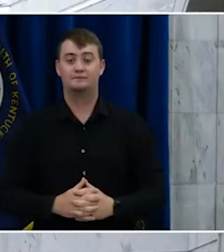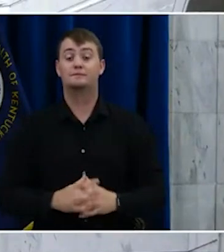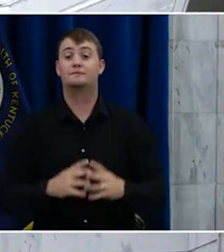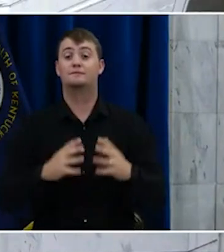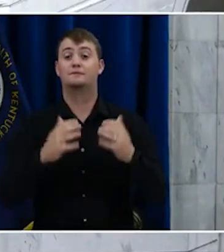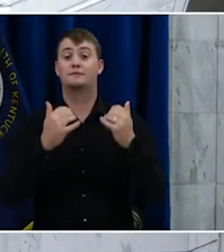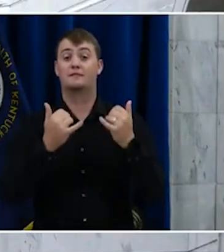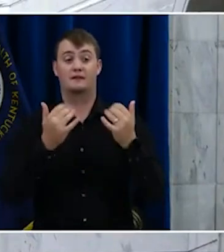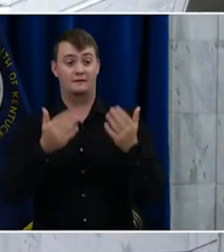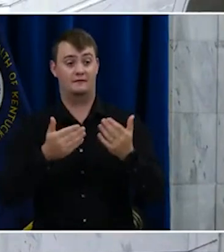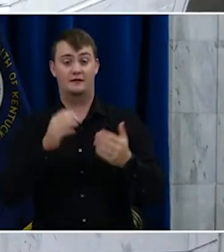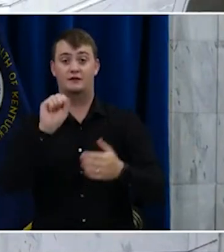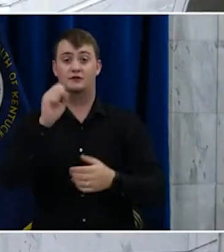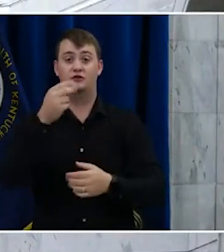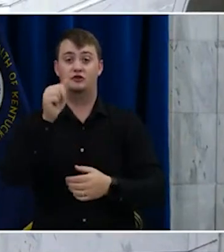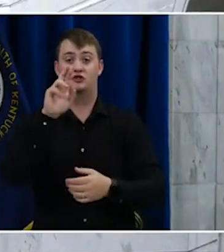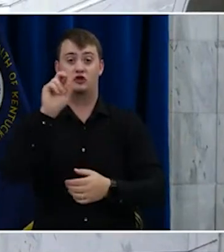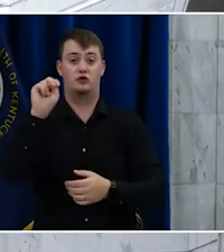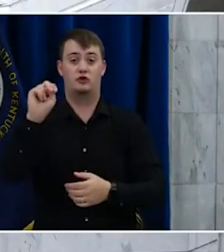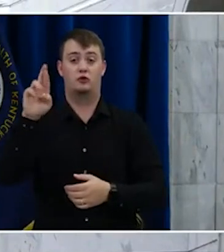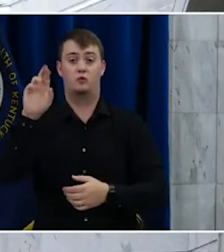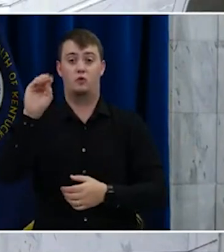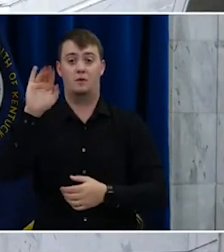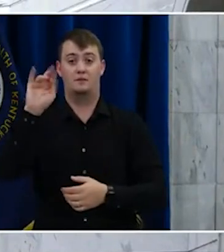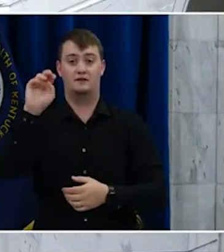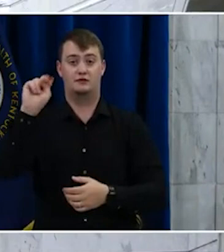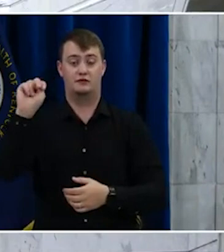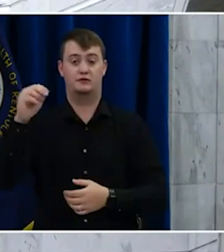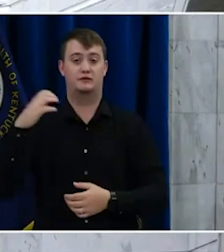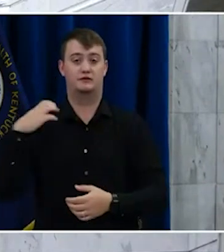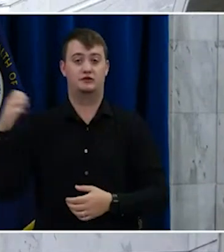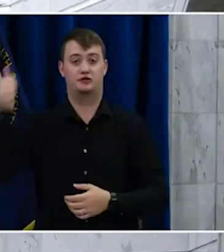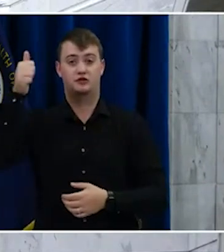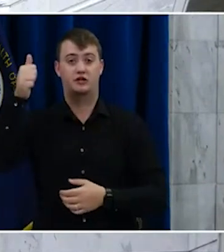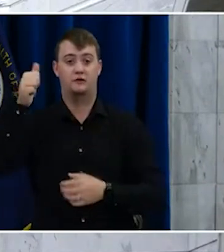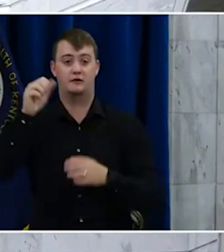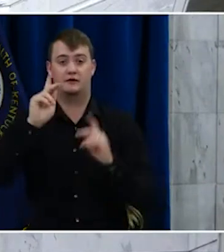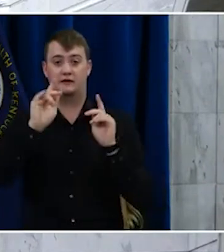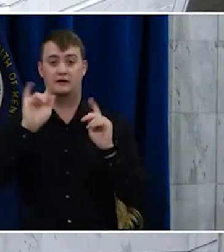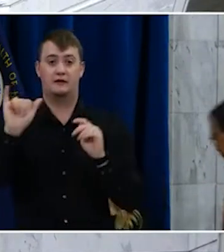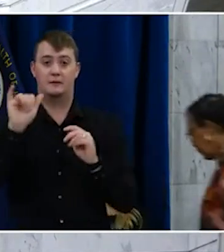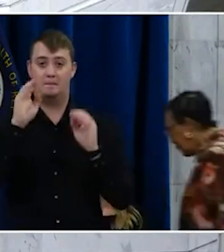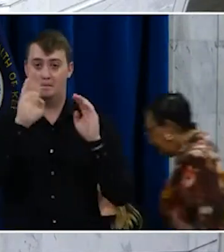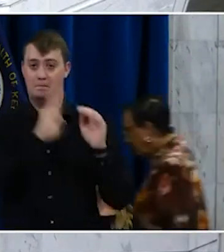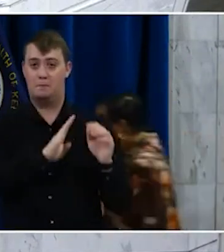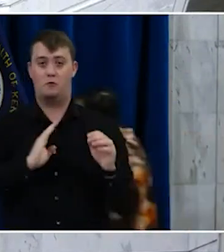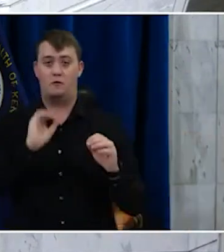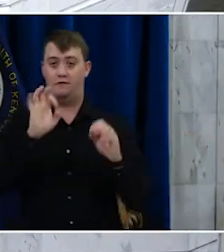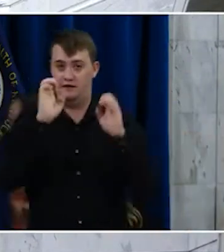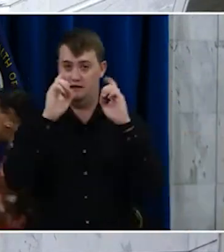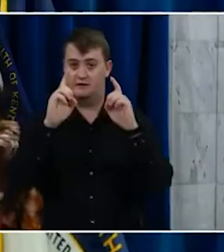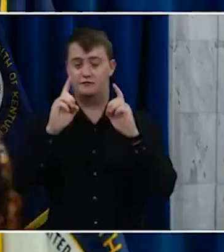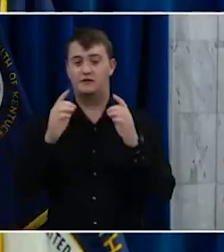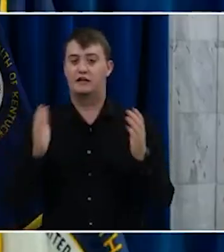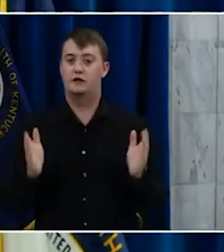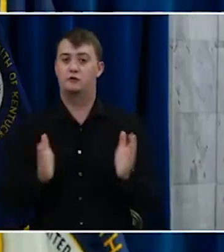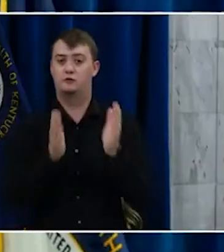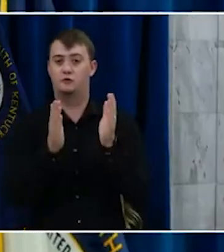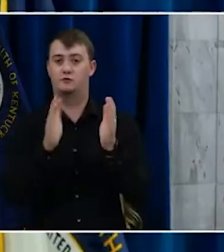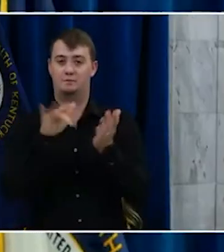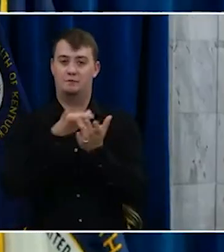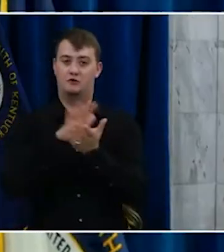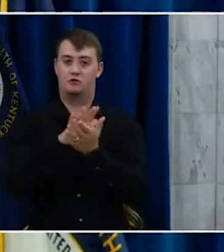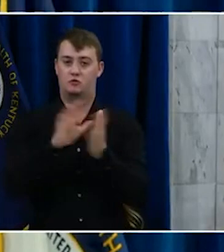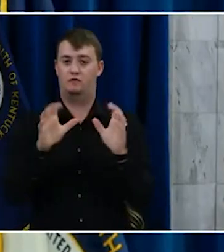I now invite Dr. Sharon Porter Robinson, Chair of the Kentucky Board of Education, to the podium to introduce the Middle School Division